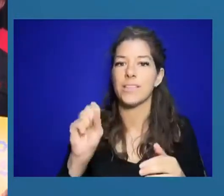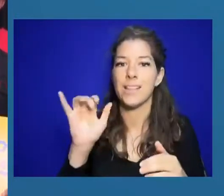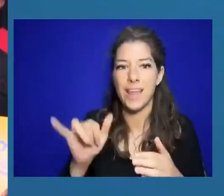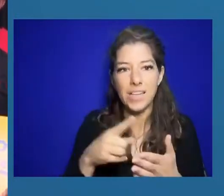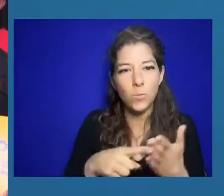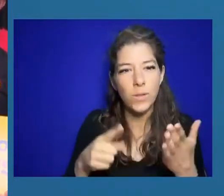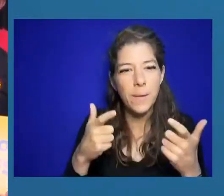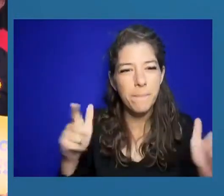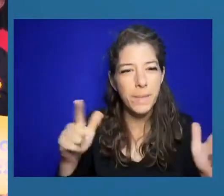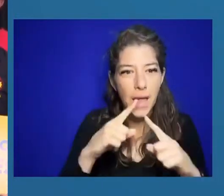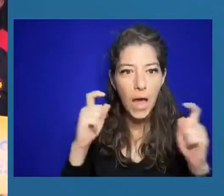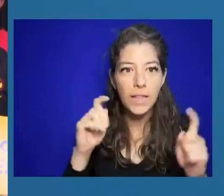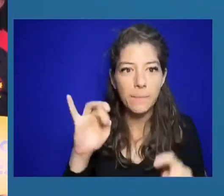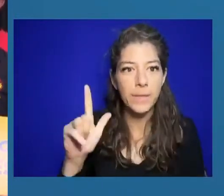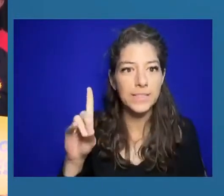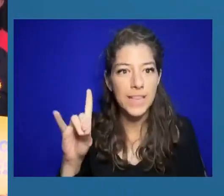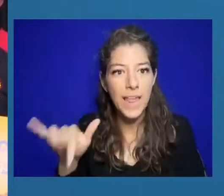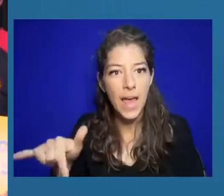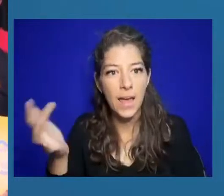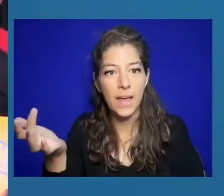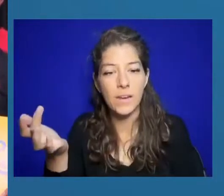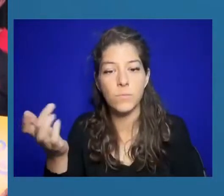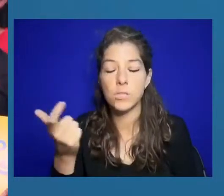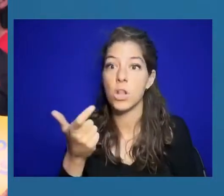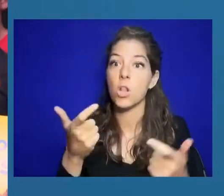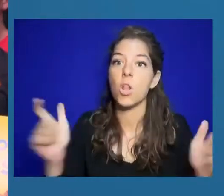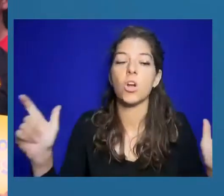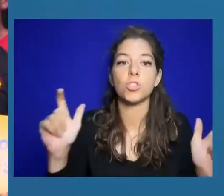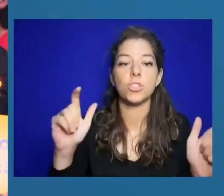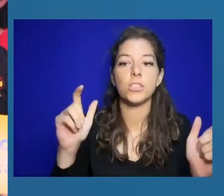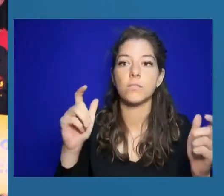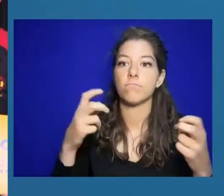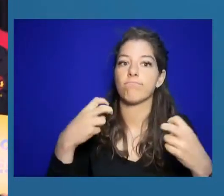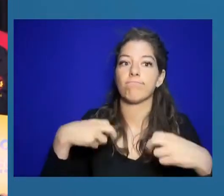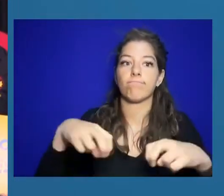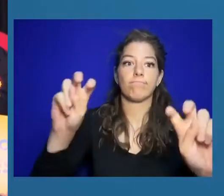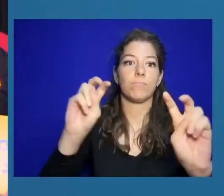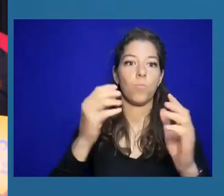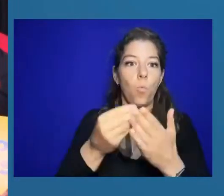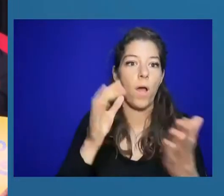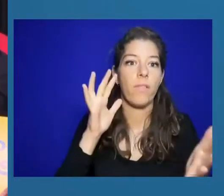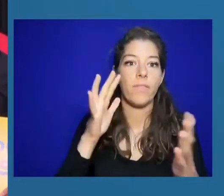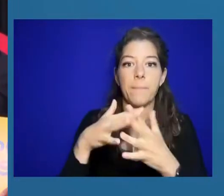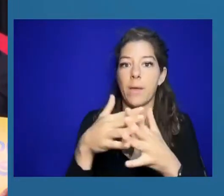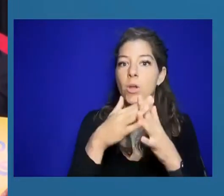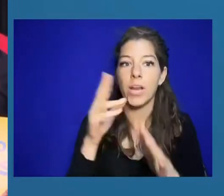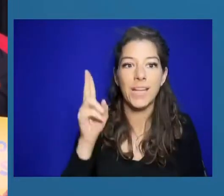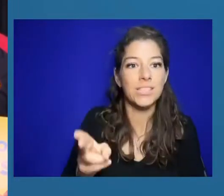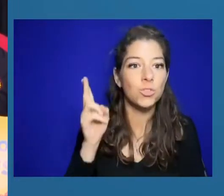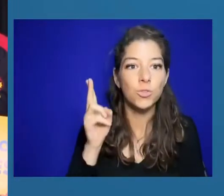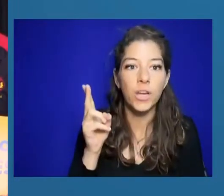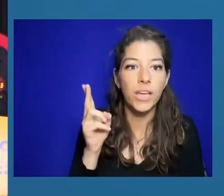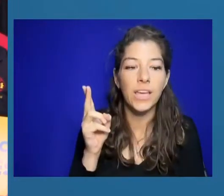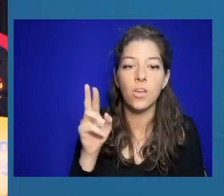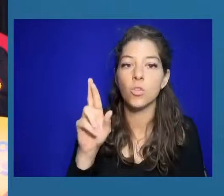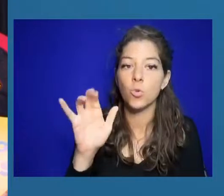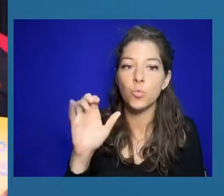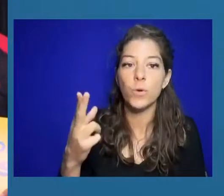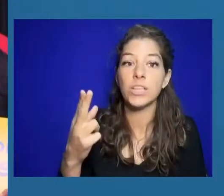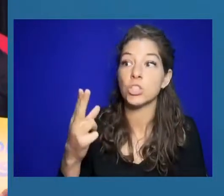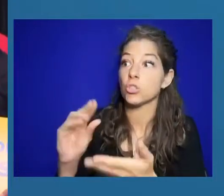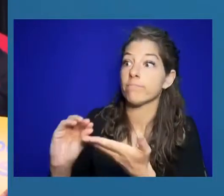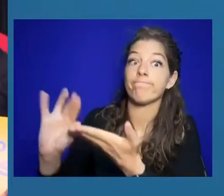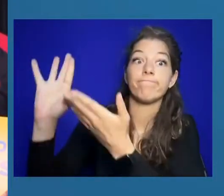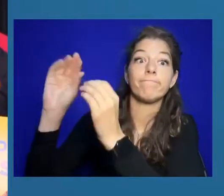ugly bill did. It was the largest transfer of wealth in American history, where the rich get richer